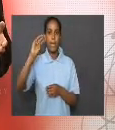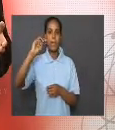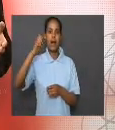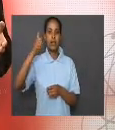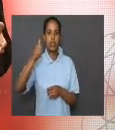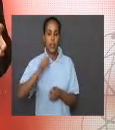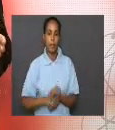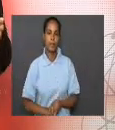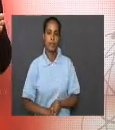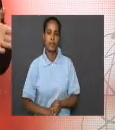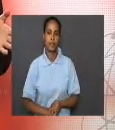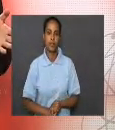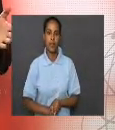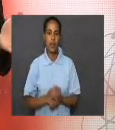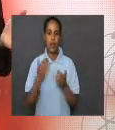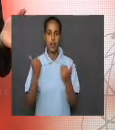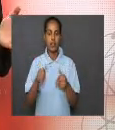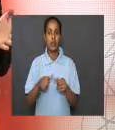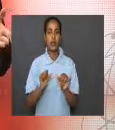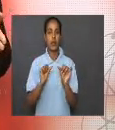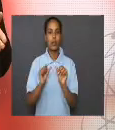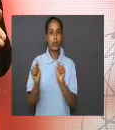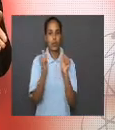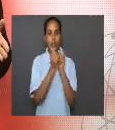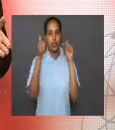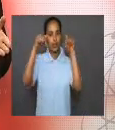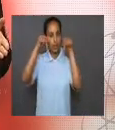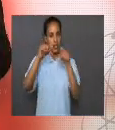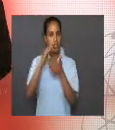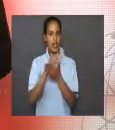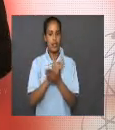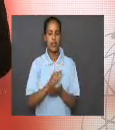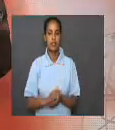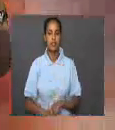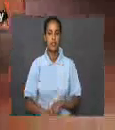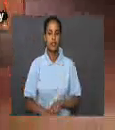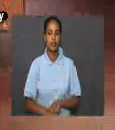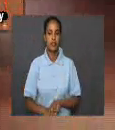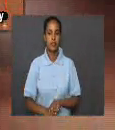magnesium. Let us continue with today's lesson.